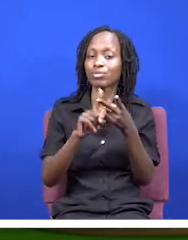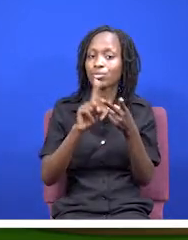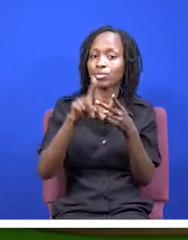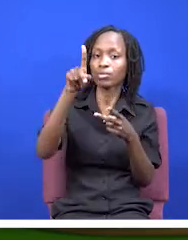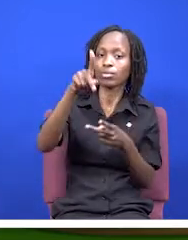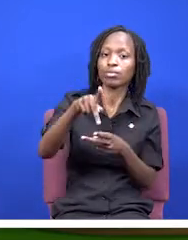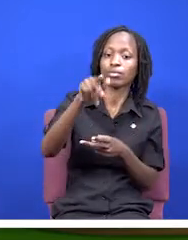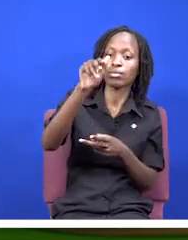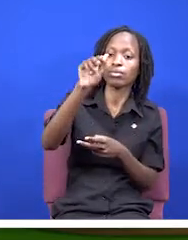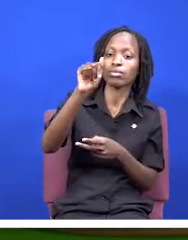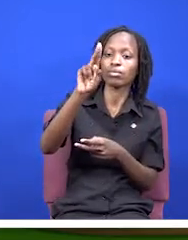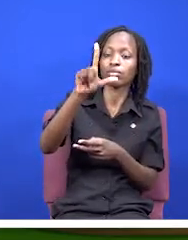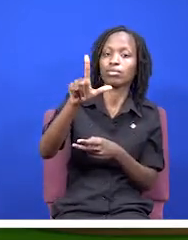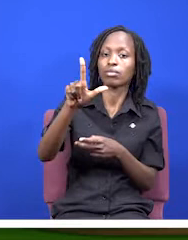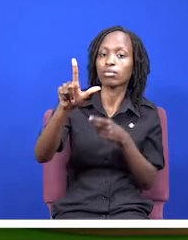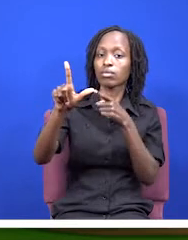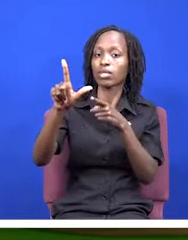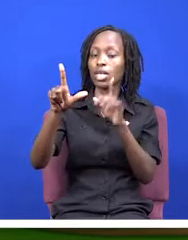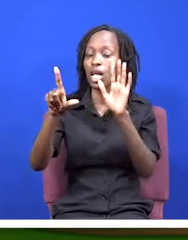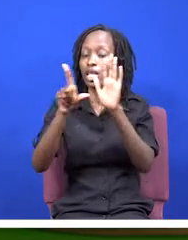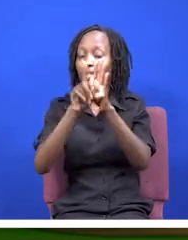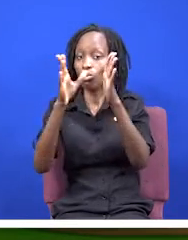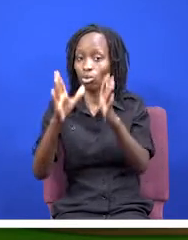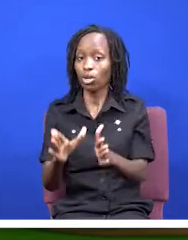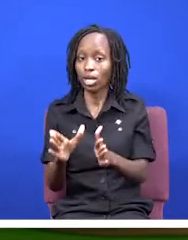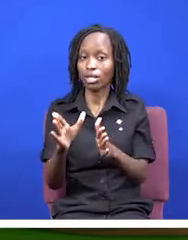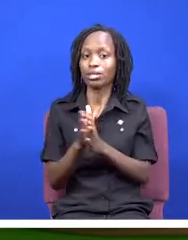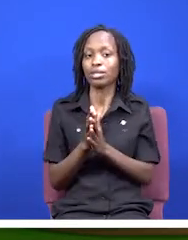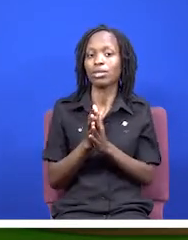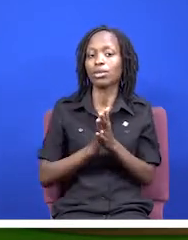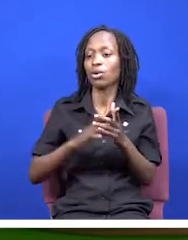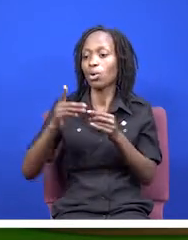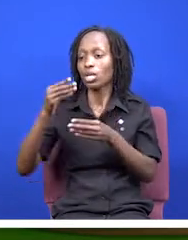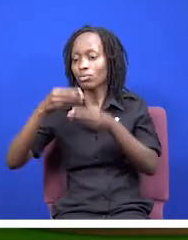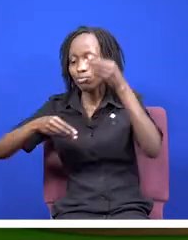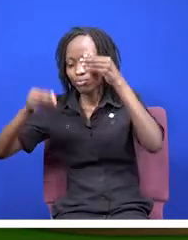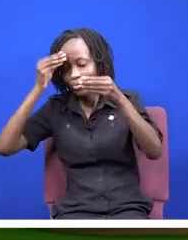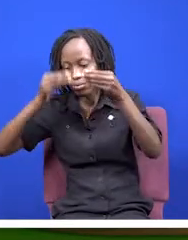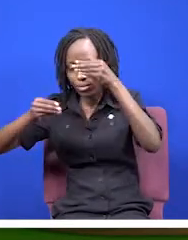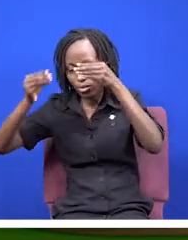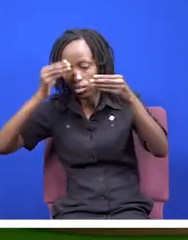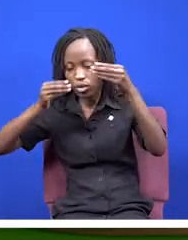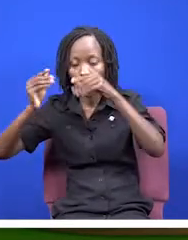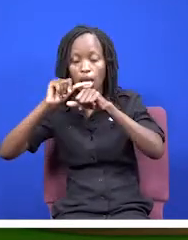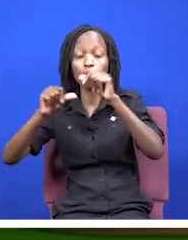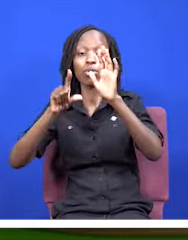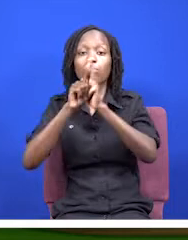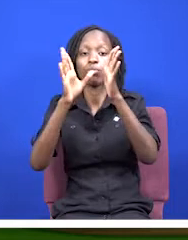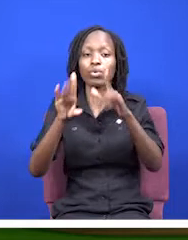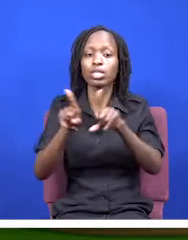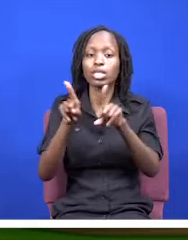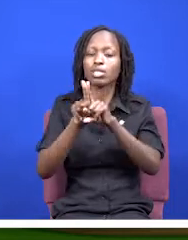was Paul. Charlie? A lawyer. Yes, Paul was a lawyer. He went to school, he learned about being a